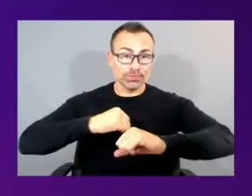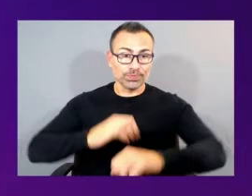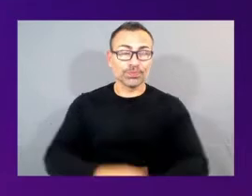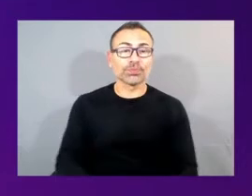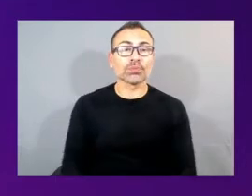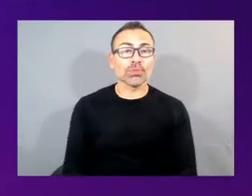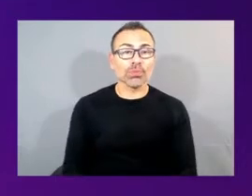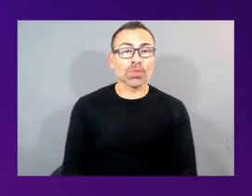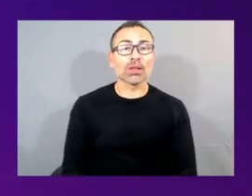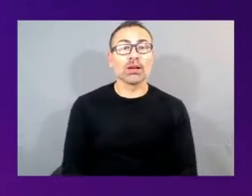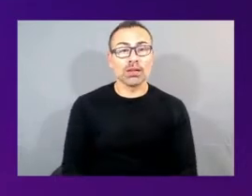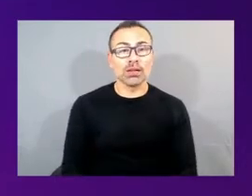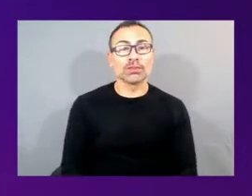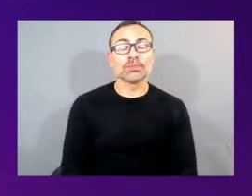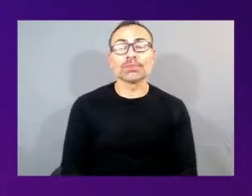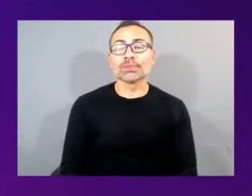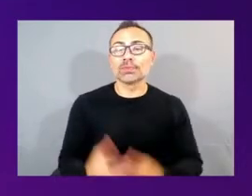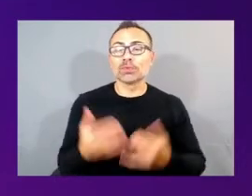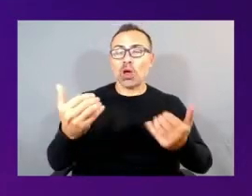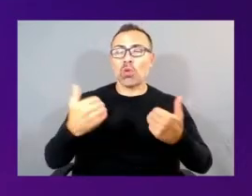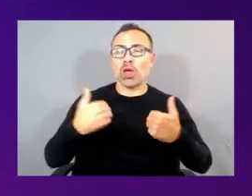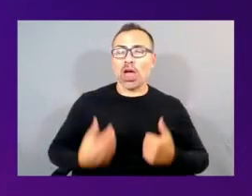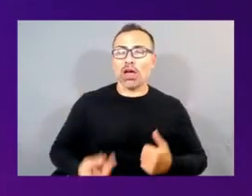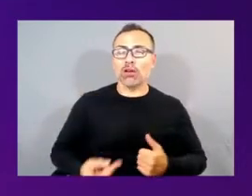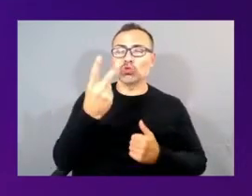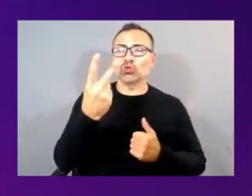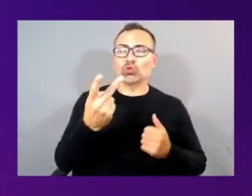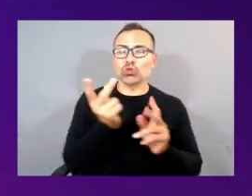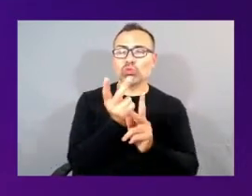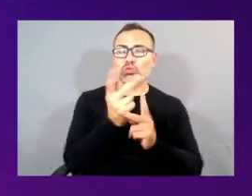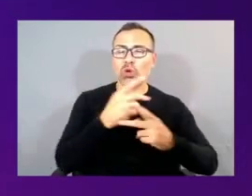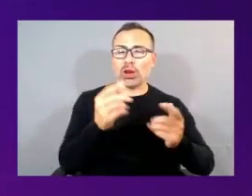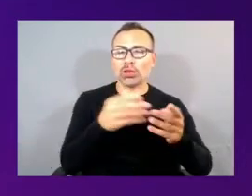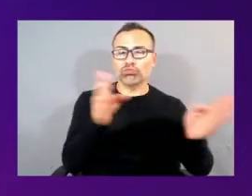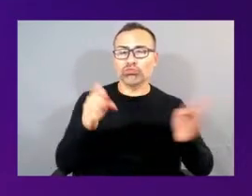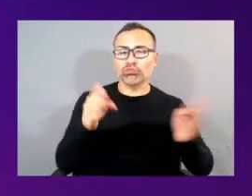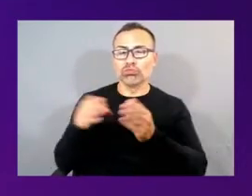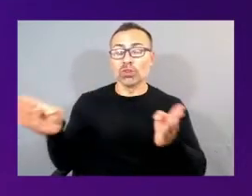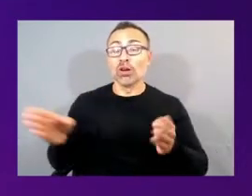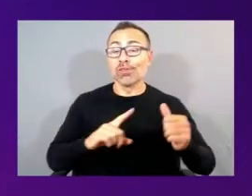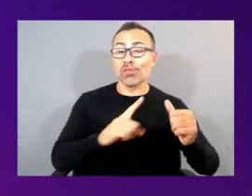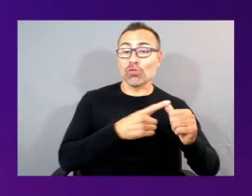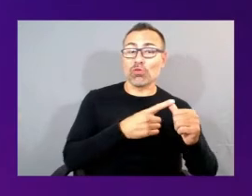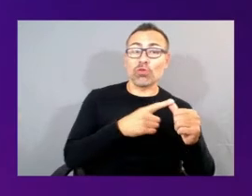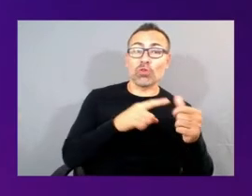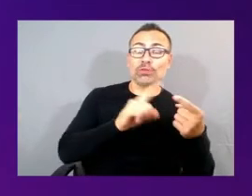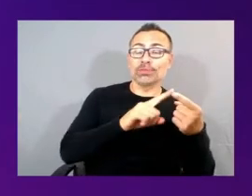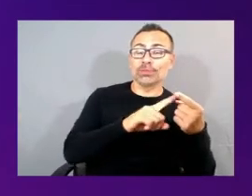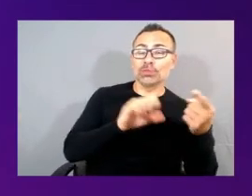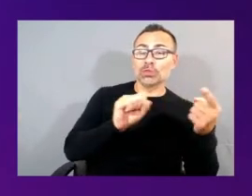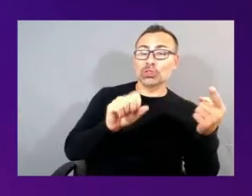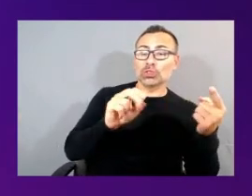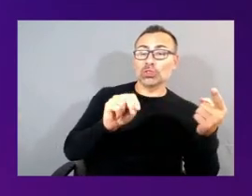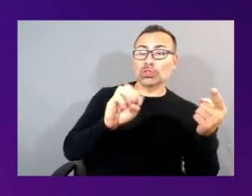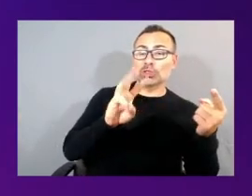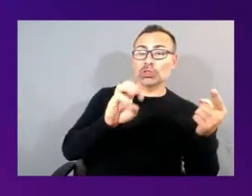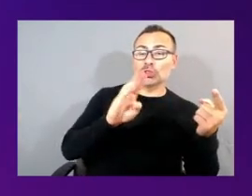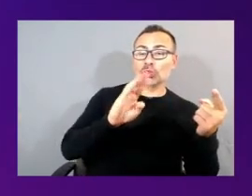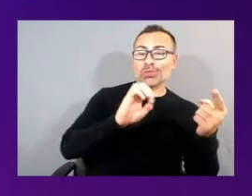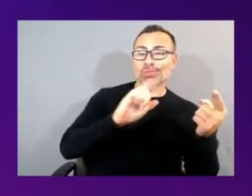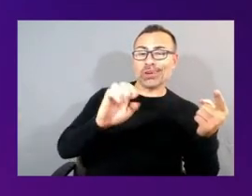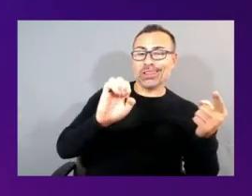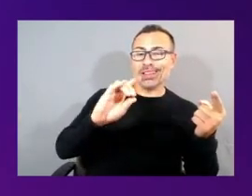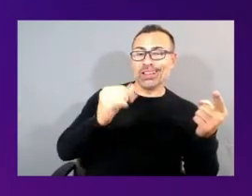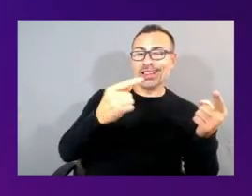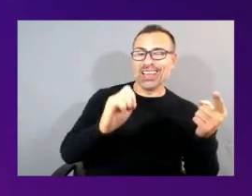two broad classes of products right now. One is the Snowball Edge. As you can see there, it's roughly about the size of a carry-on luggage. It's about